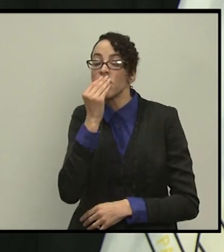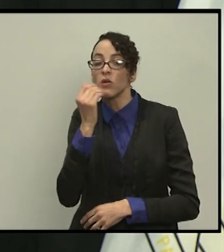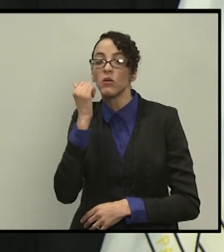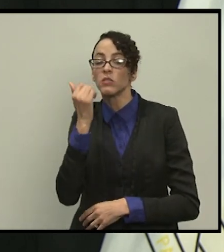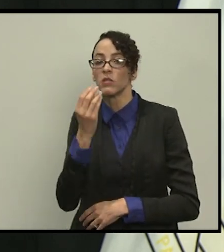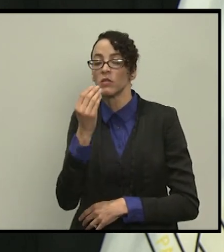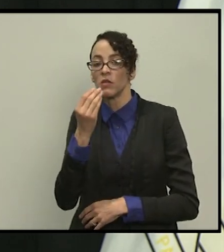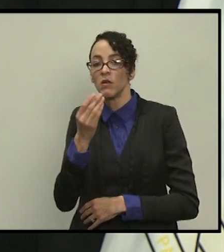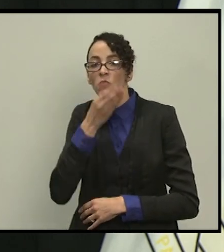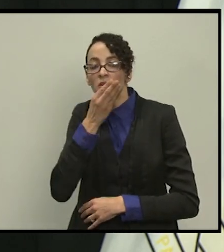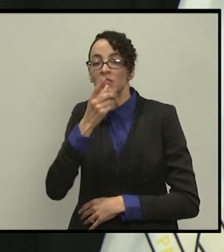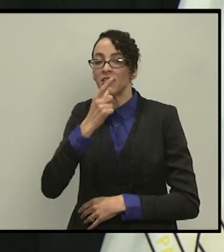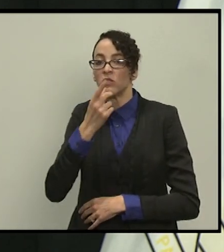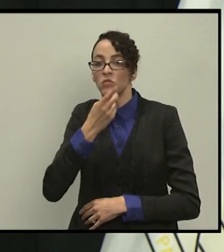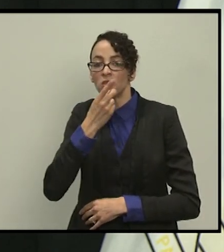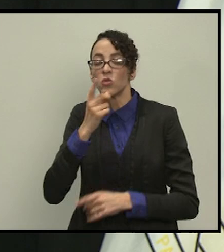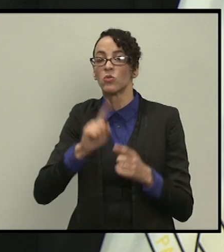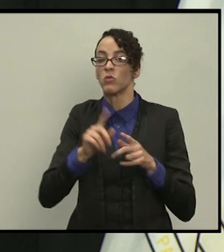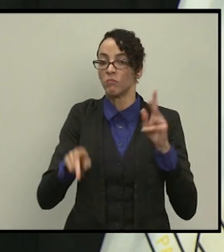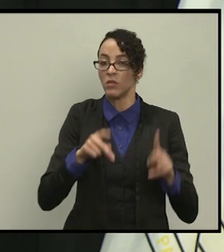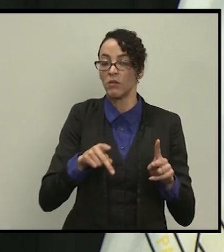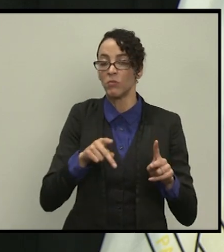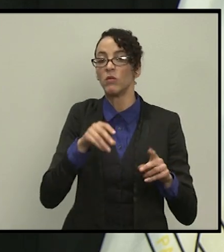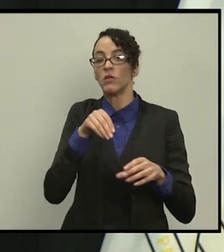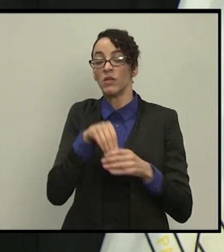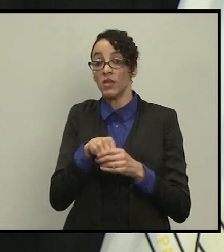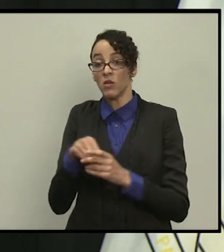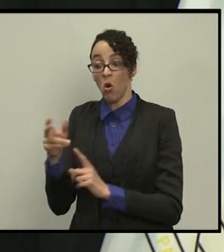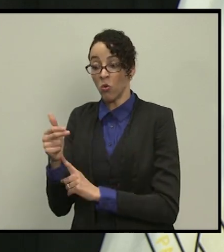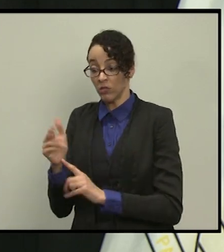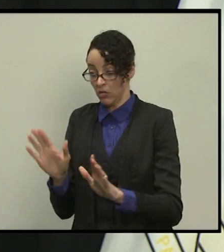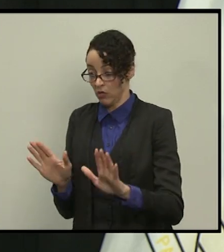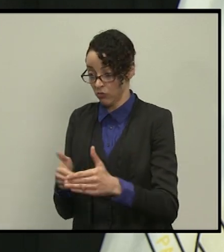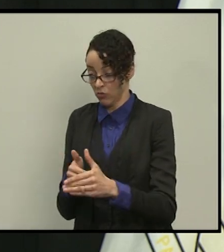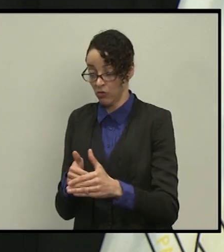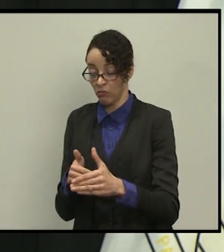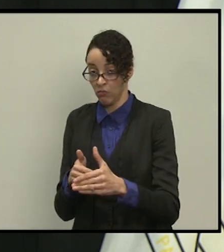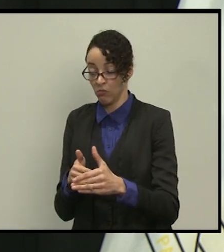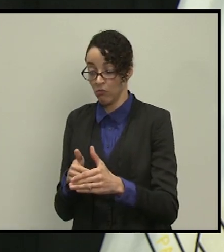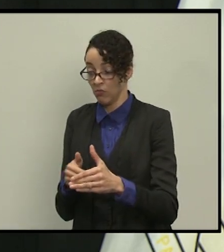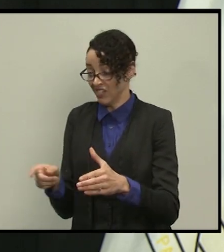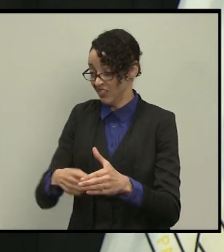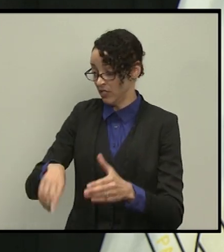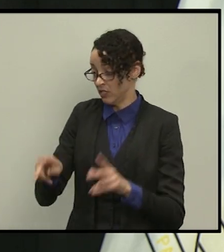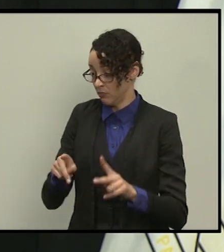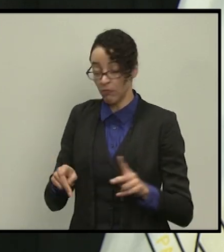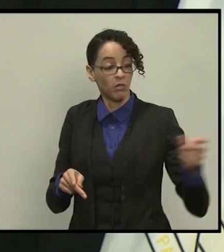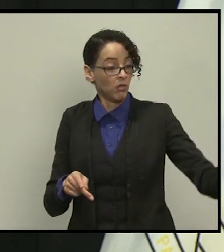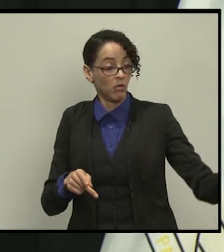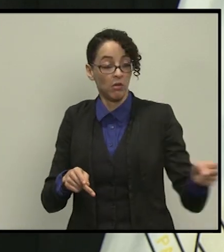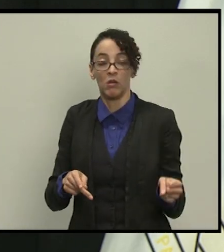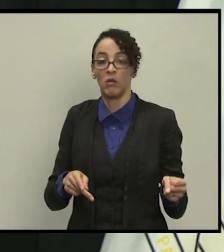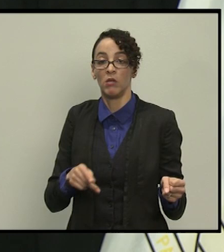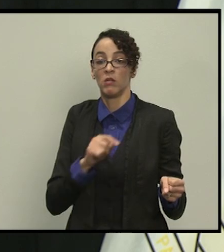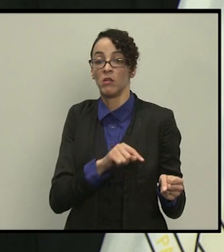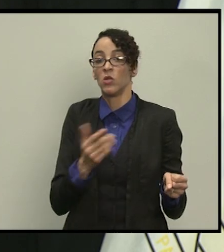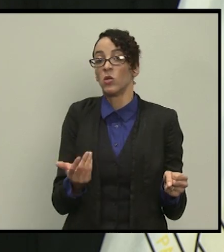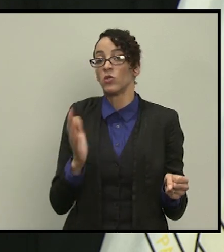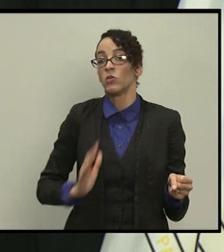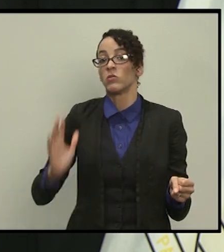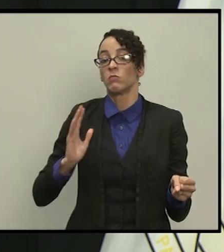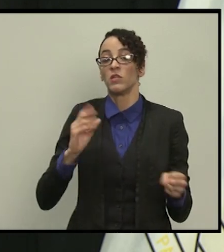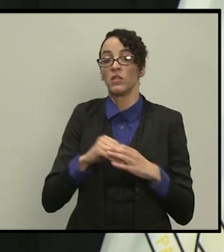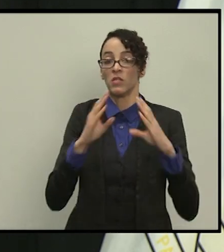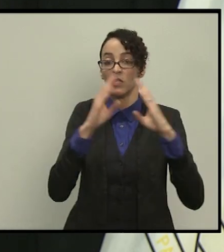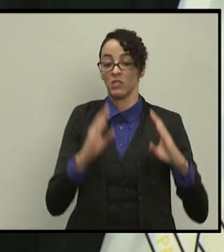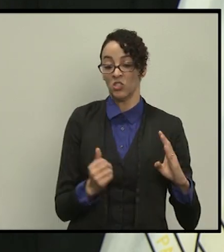are in hotel rooms who we have moved out of our shelters for the purposes of keeping people separated from one another so